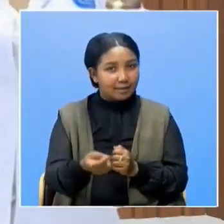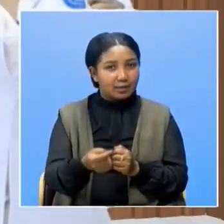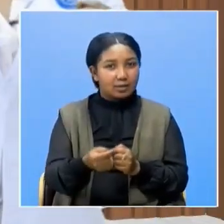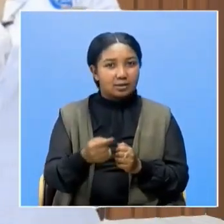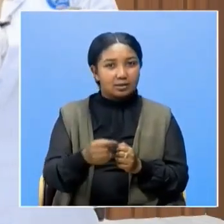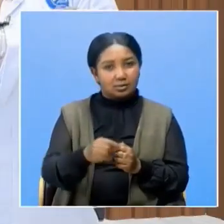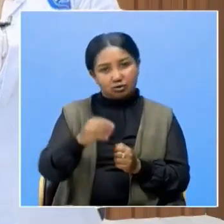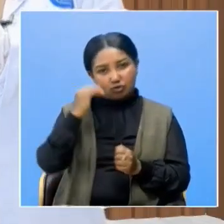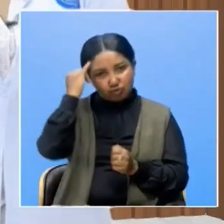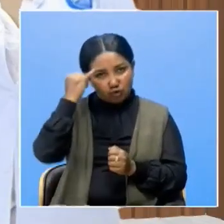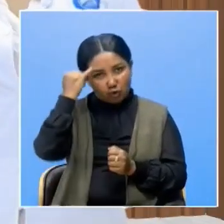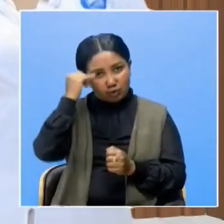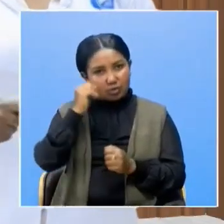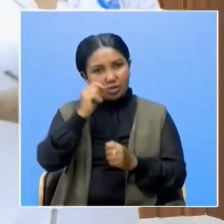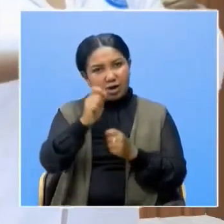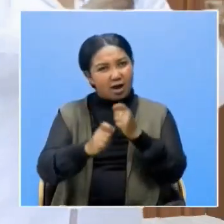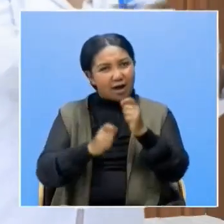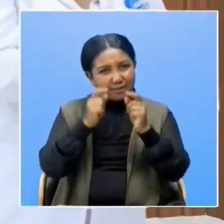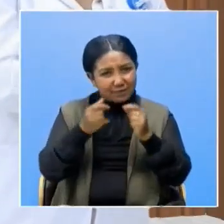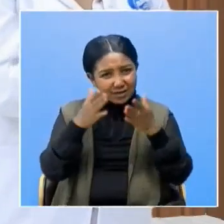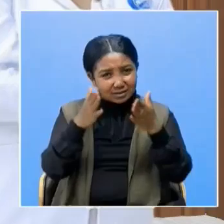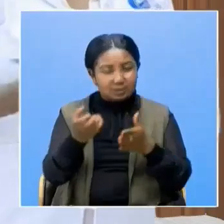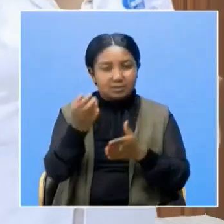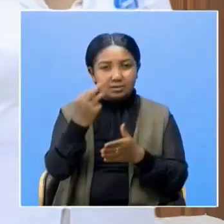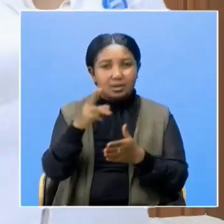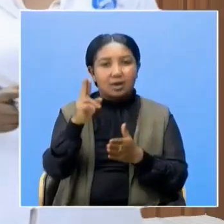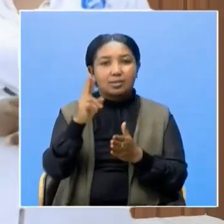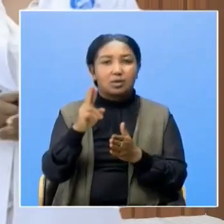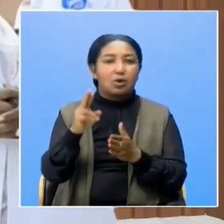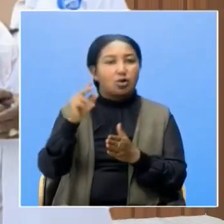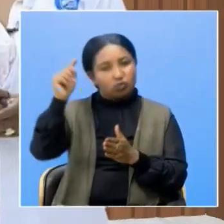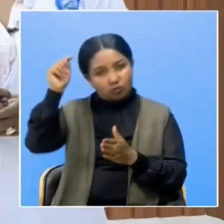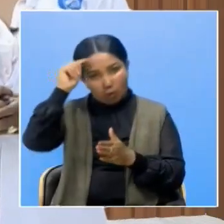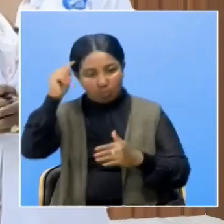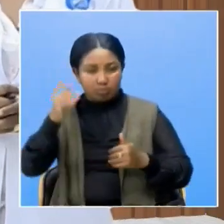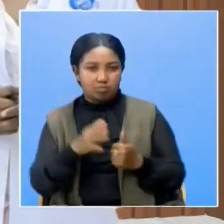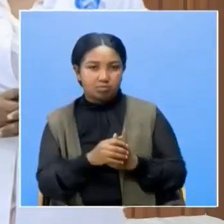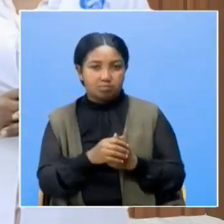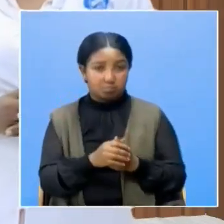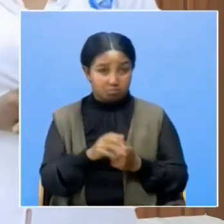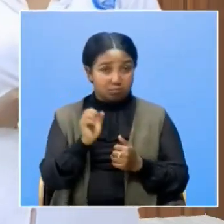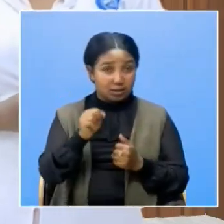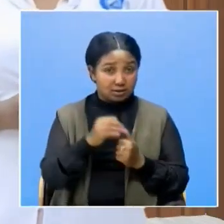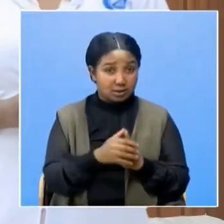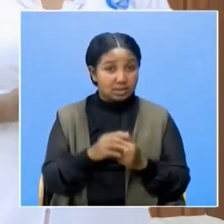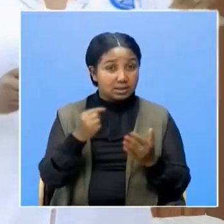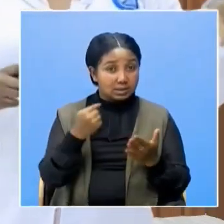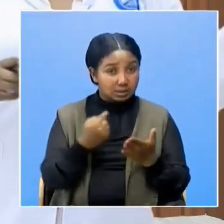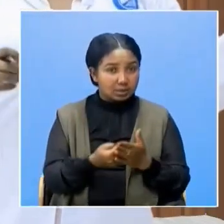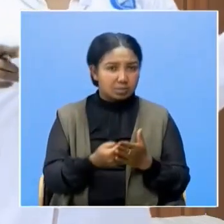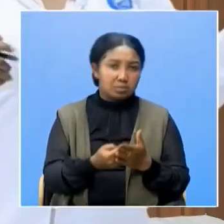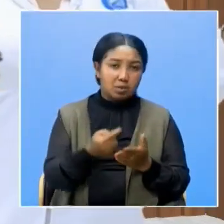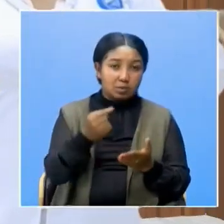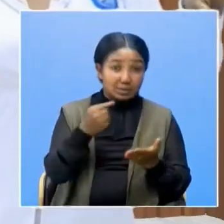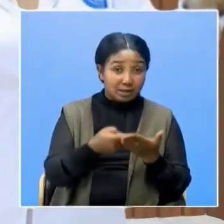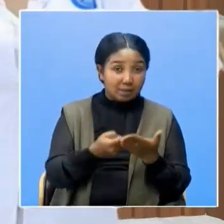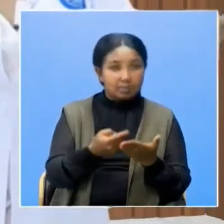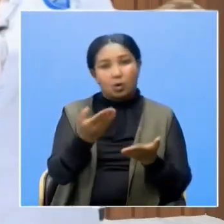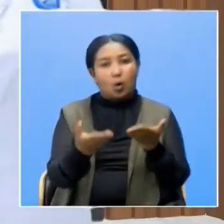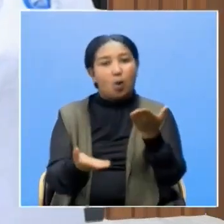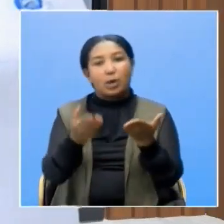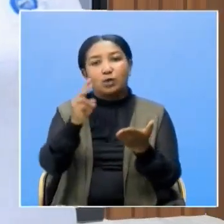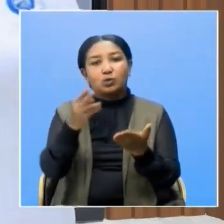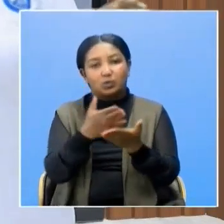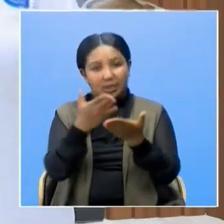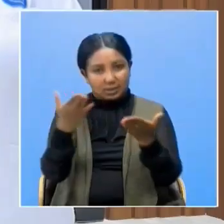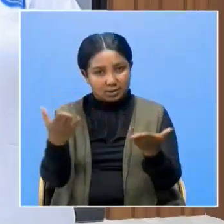John runs faster than Paul. Yes? This time we are comparing what? Two